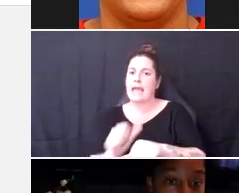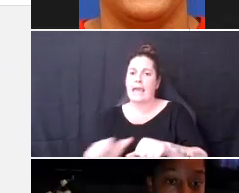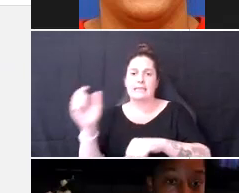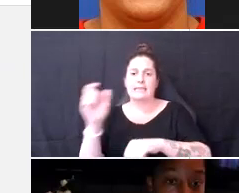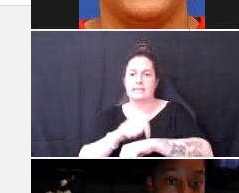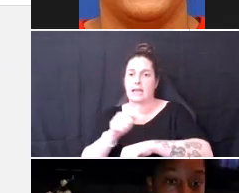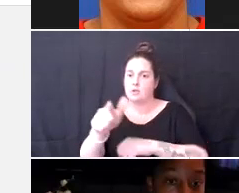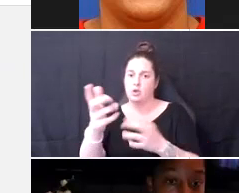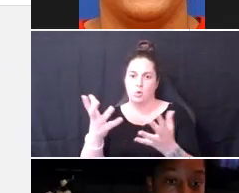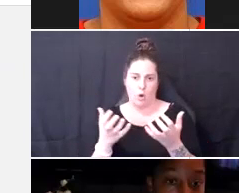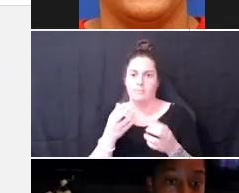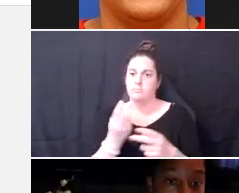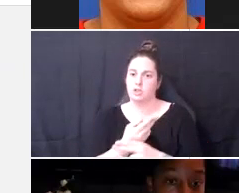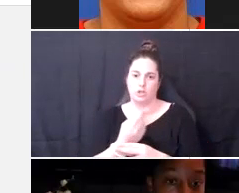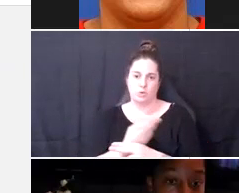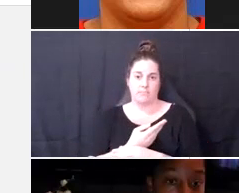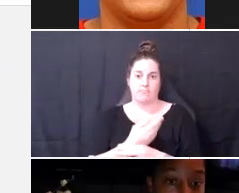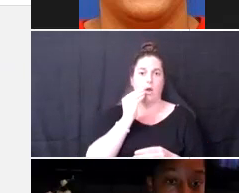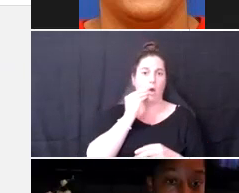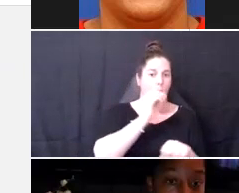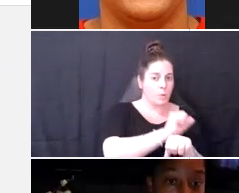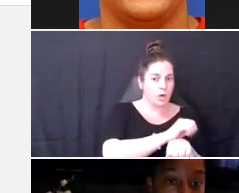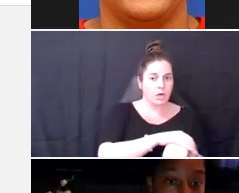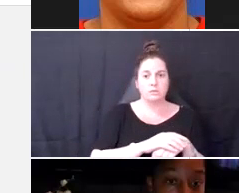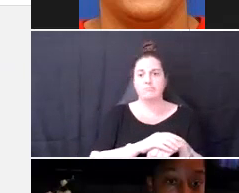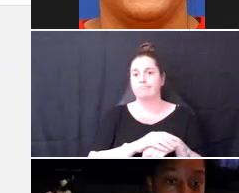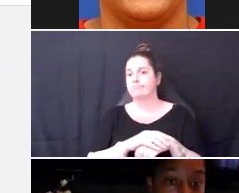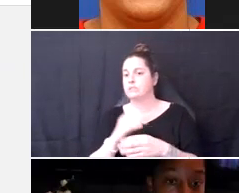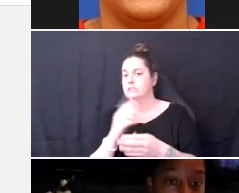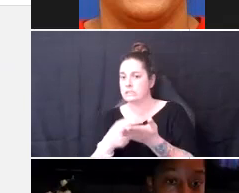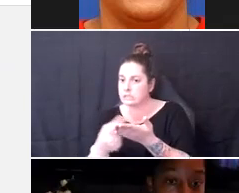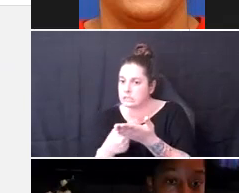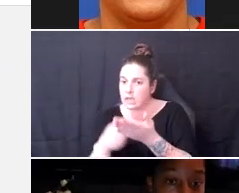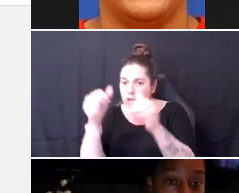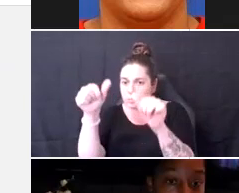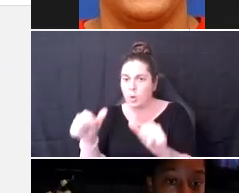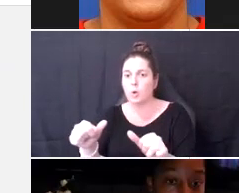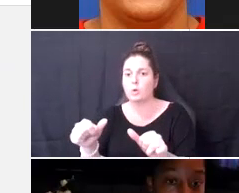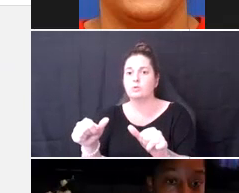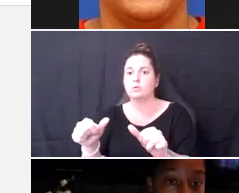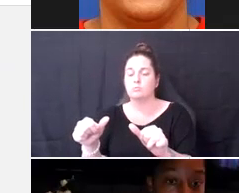discussion, or an exam. Okay.